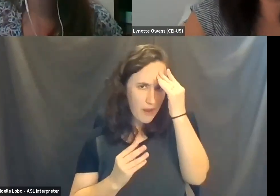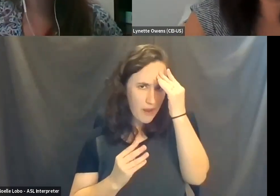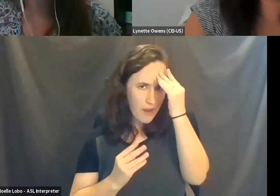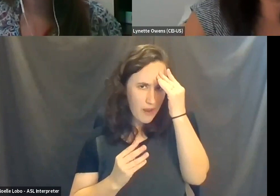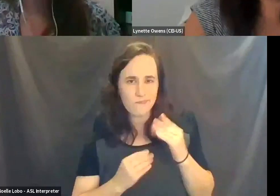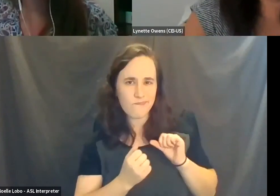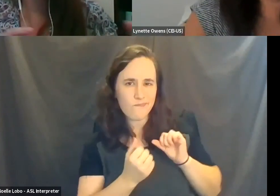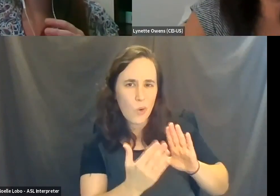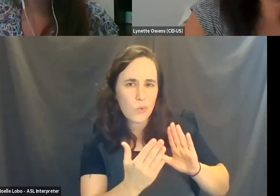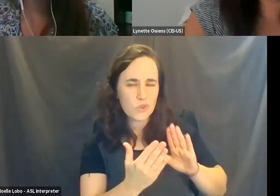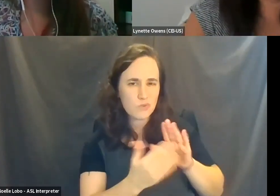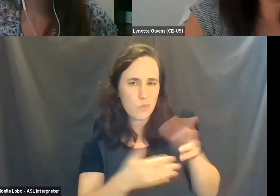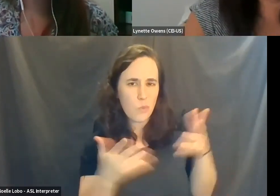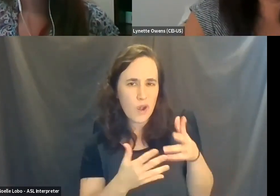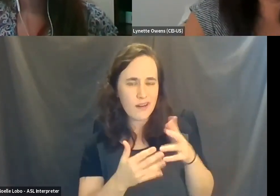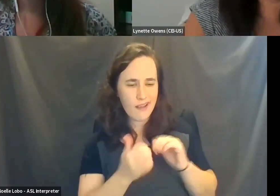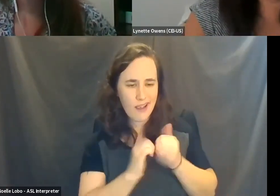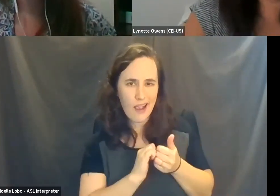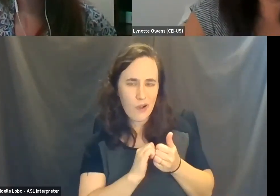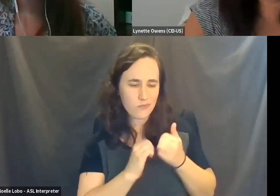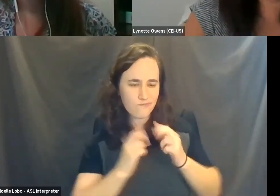interface or when you're thinking about how to translate practice.